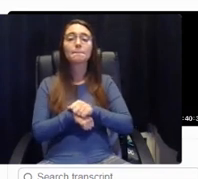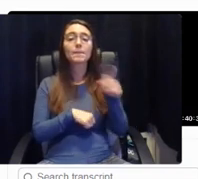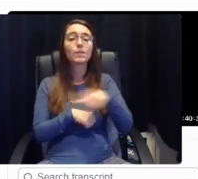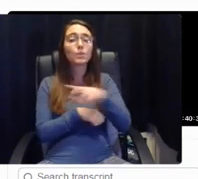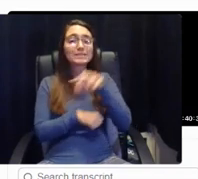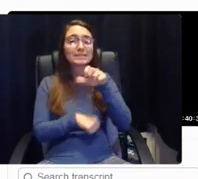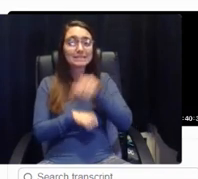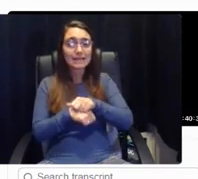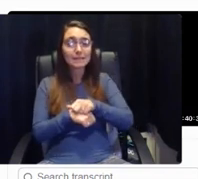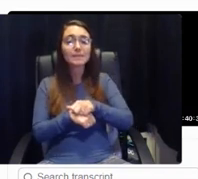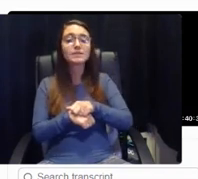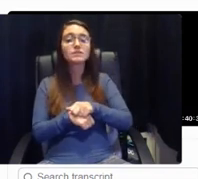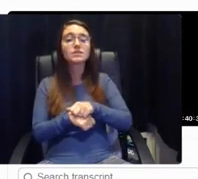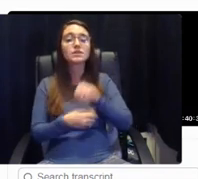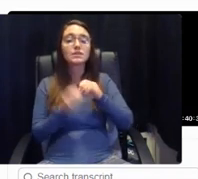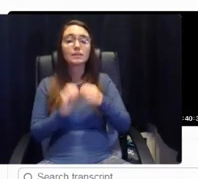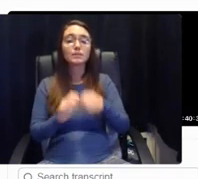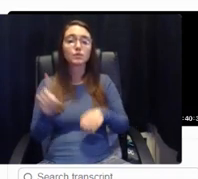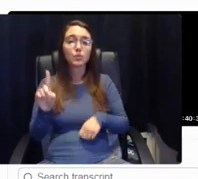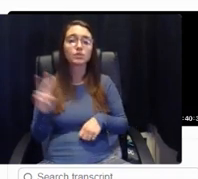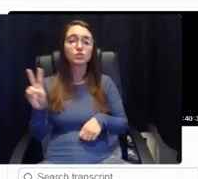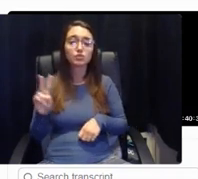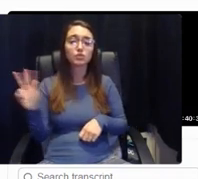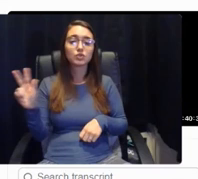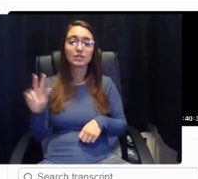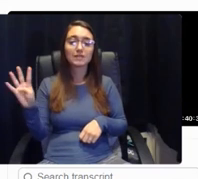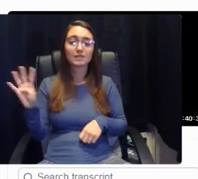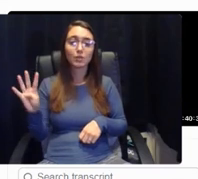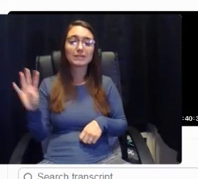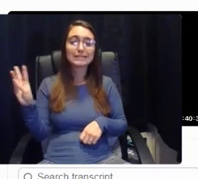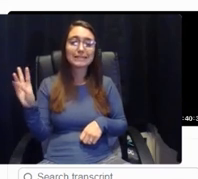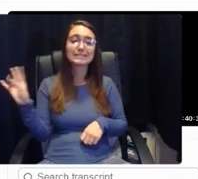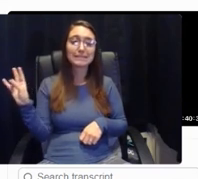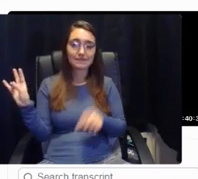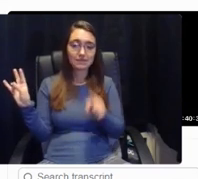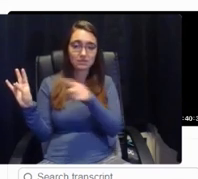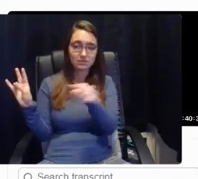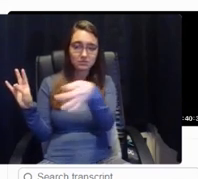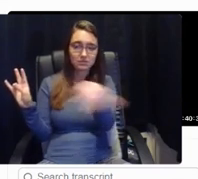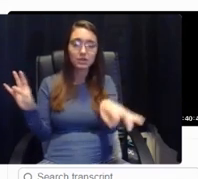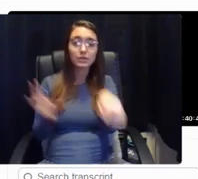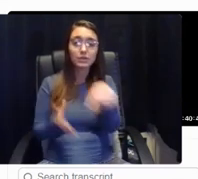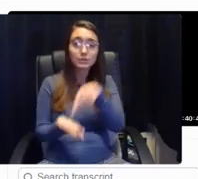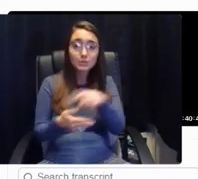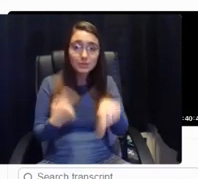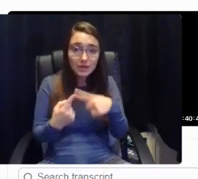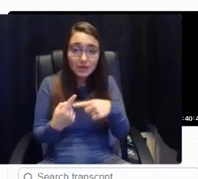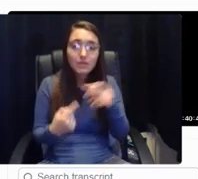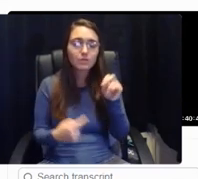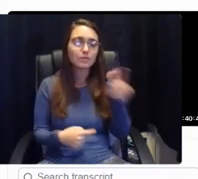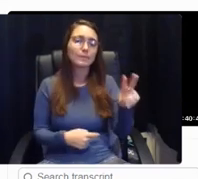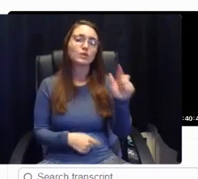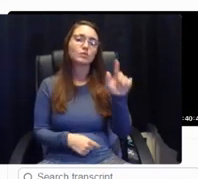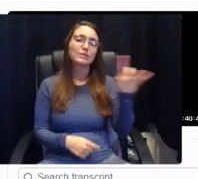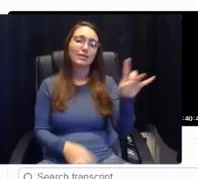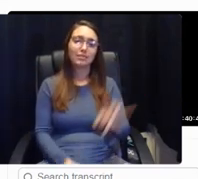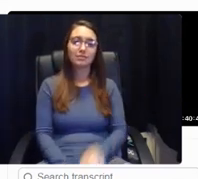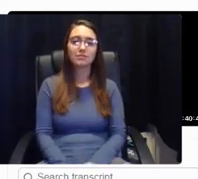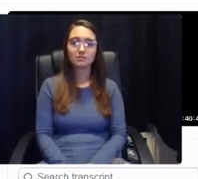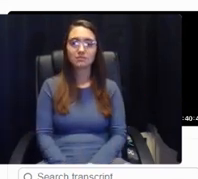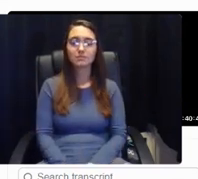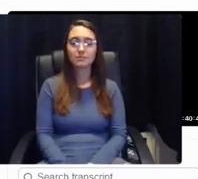2, 3, 4, and 6, 7, as showing up right here. And that will be due November 28th.